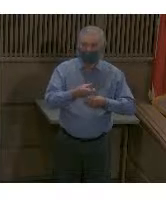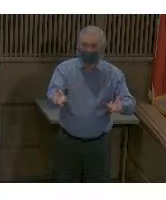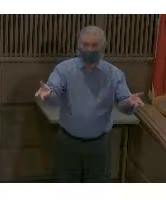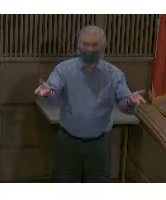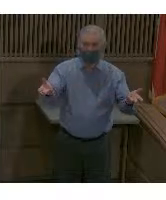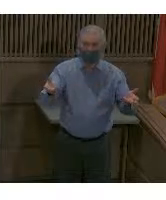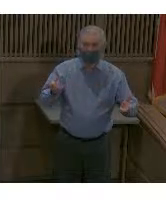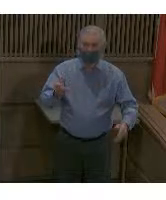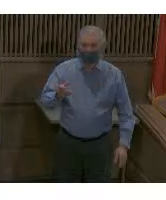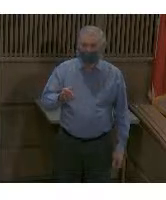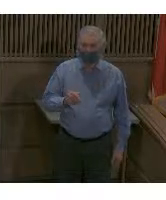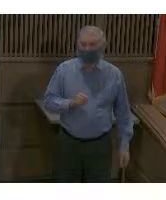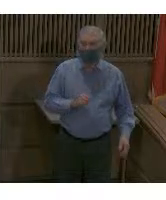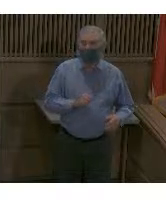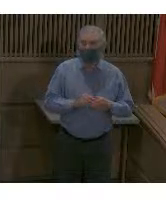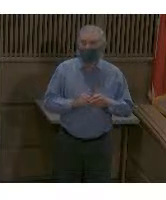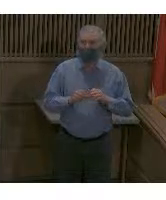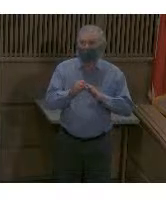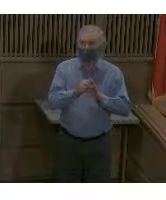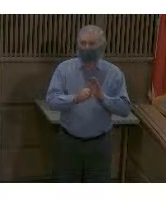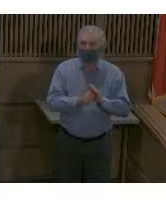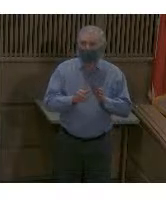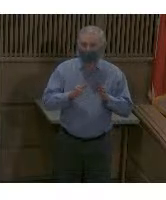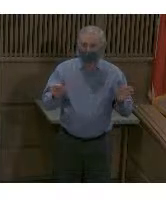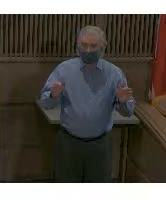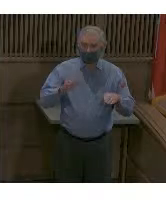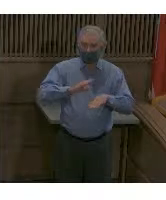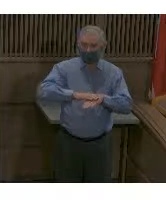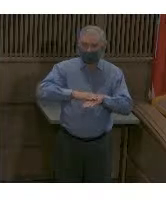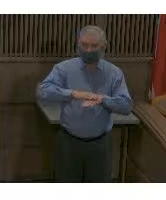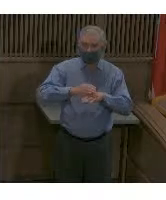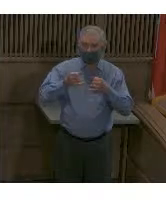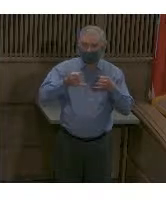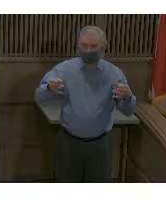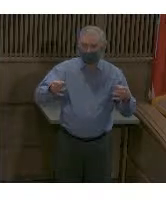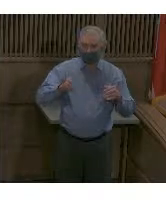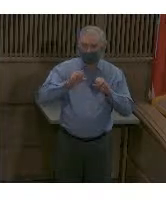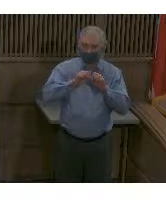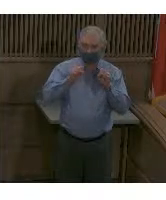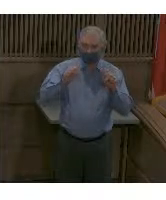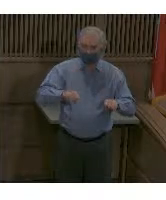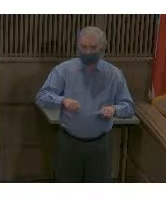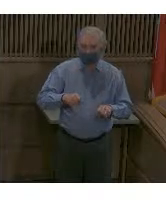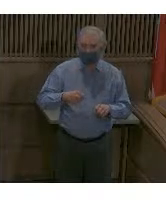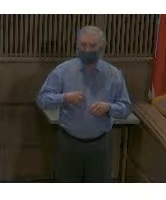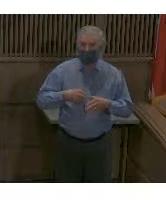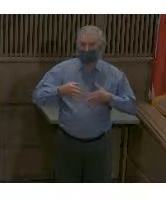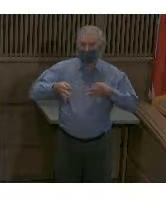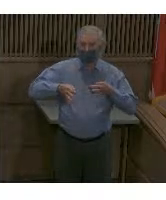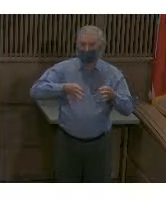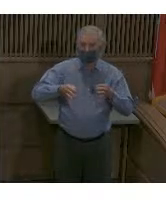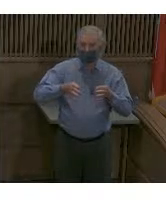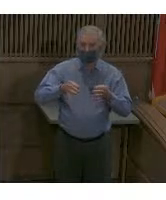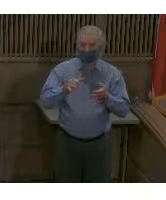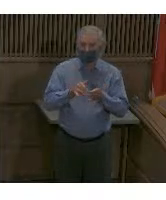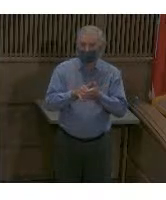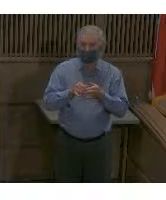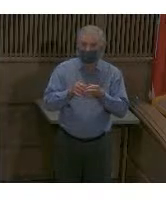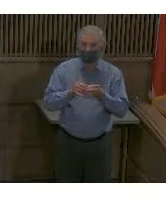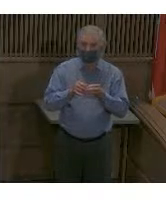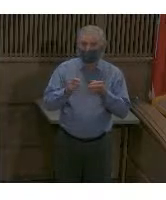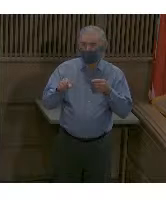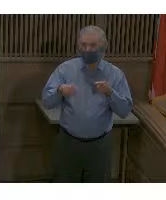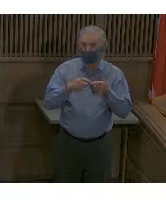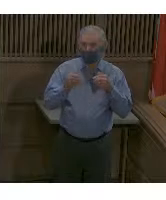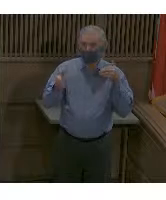roll out a statewide online system. I'll tell you more about that when we get closer to that date.